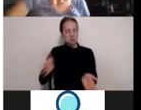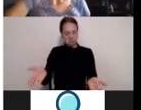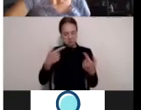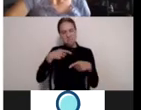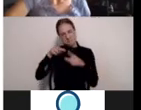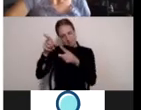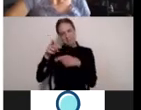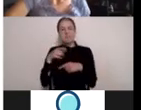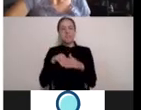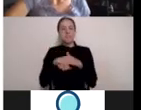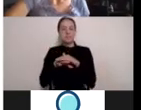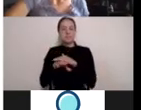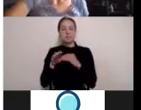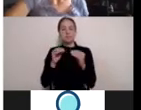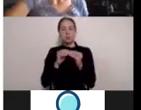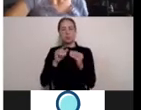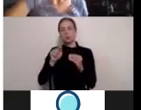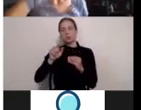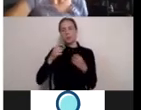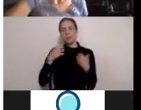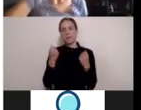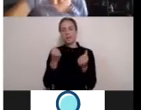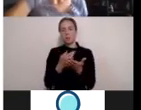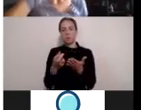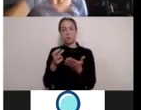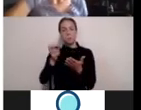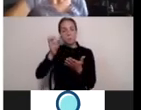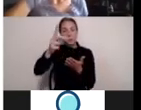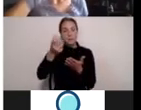resources. Okay, any final comments?